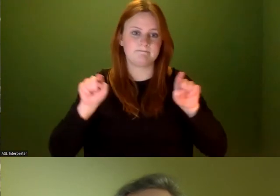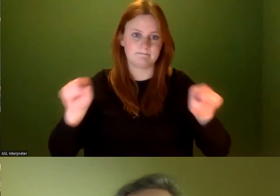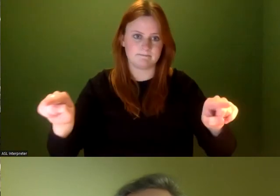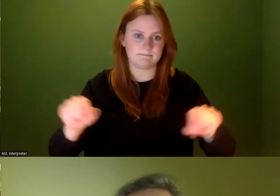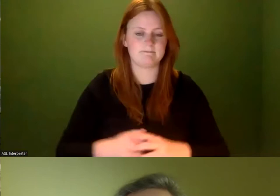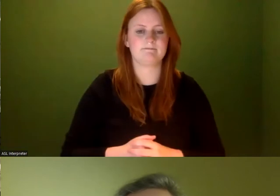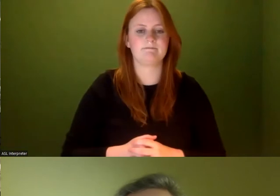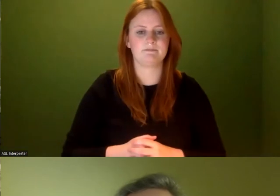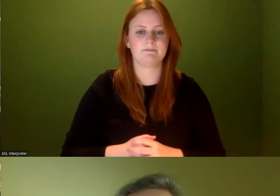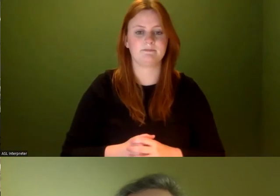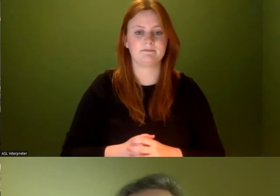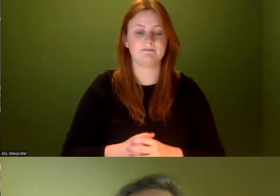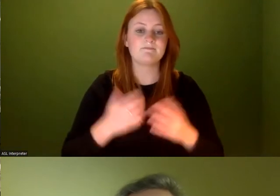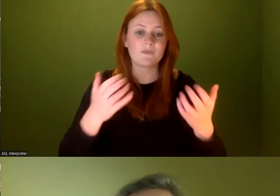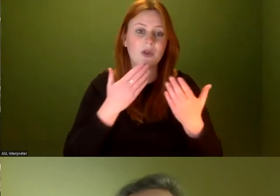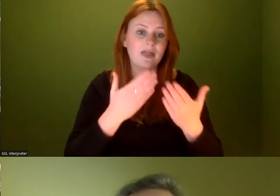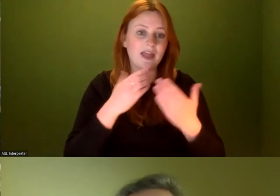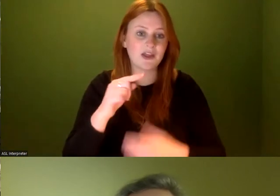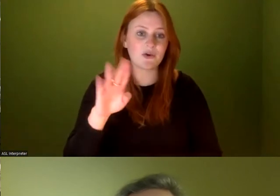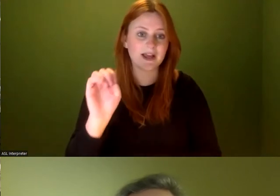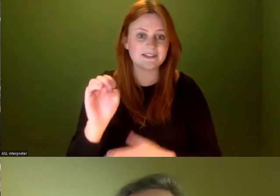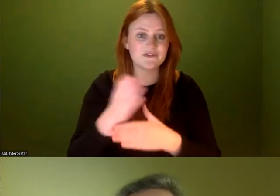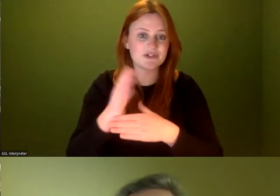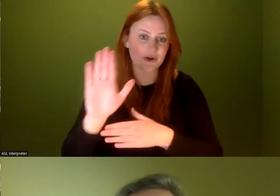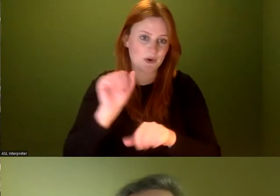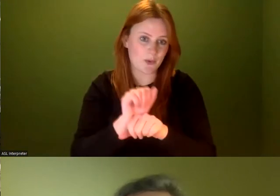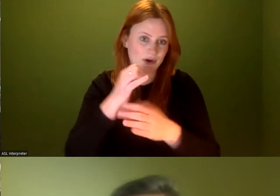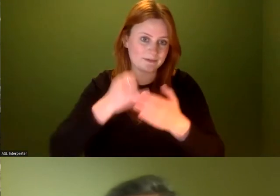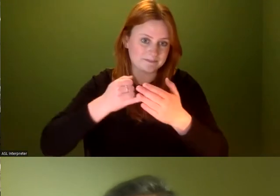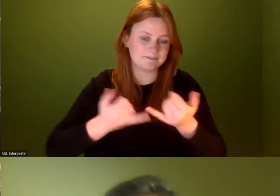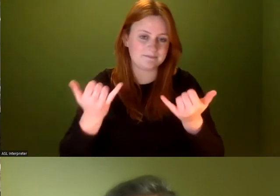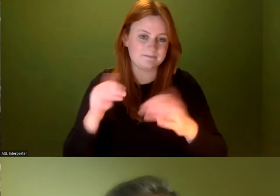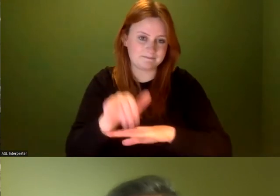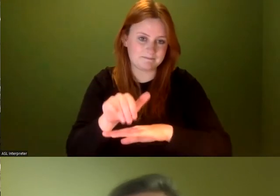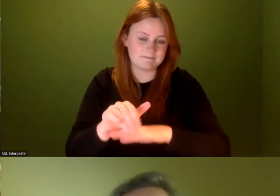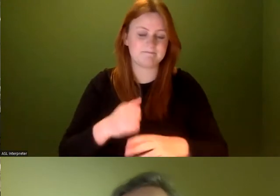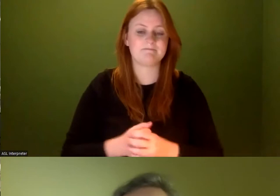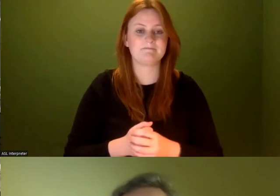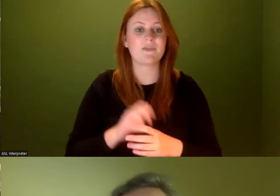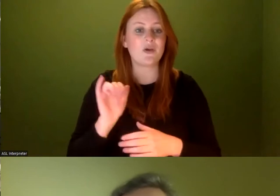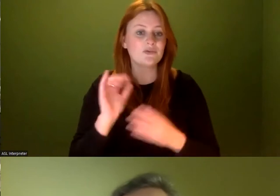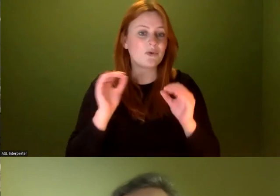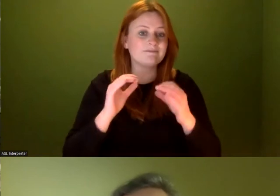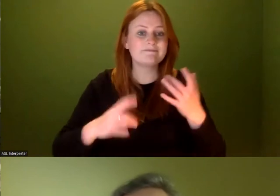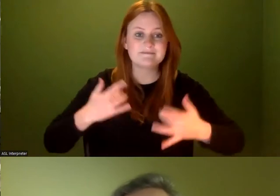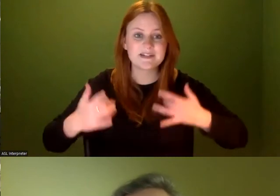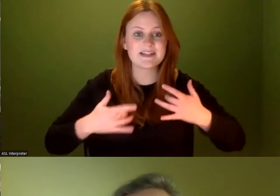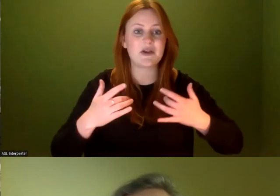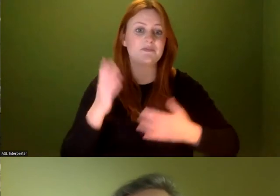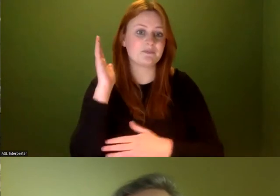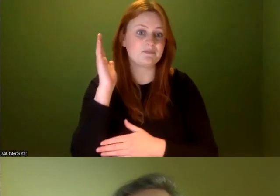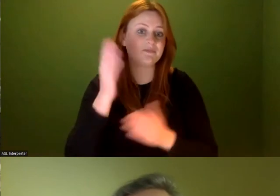I would like to offer my heartfelt thanks to Grace for sharing her work with us this evening, and more broadly for the opportunity to present her work at